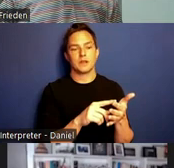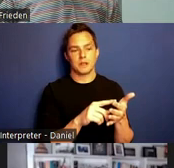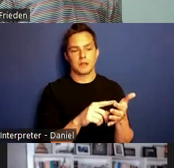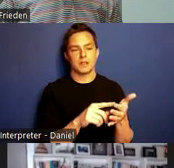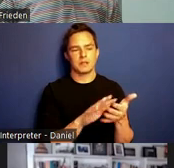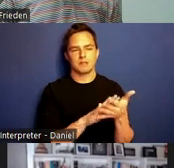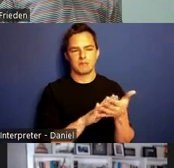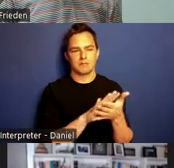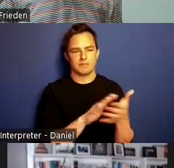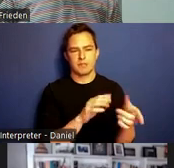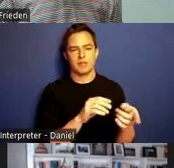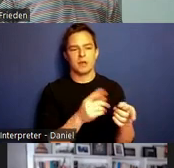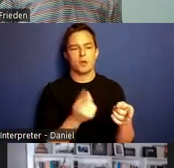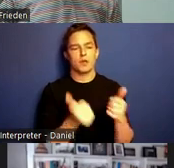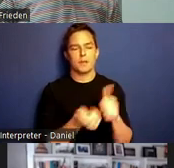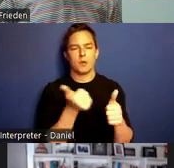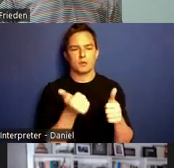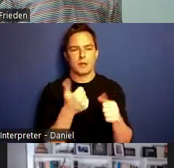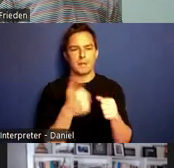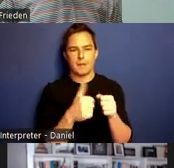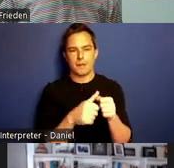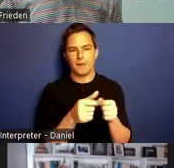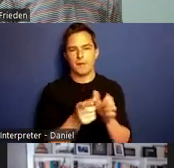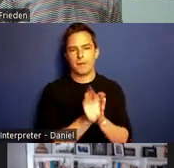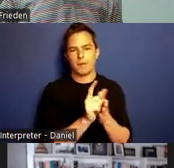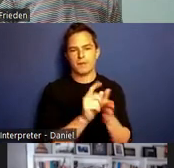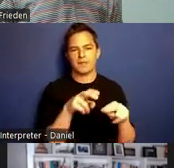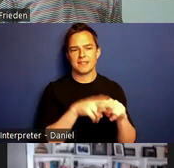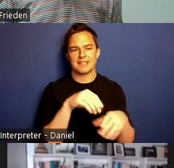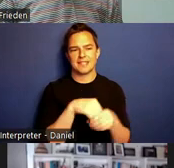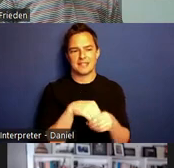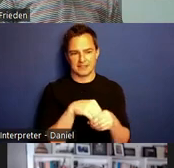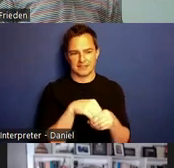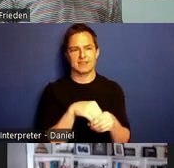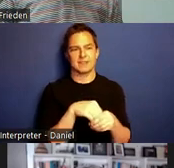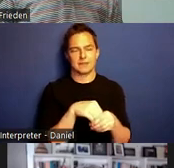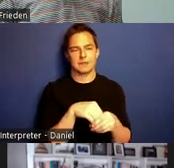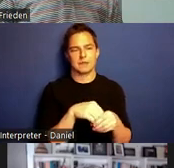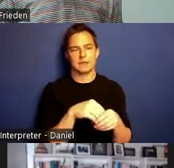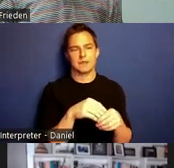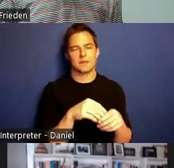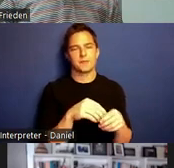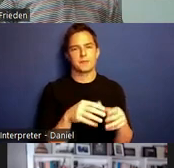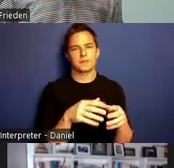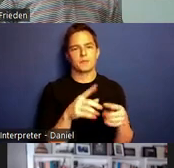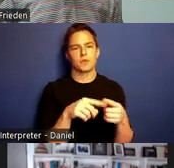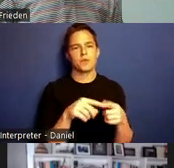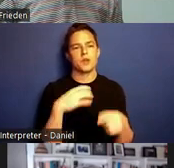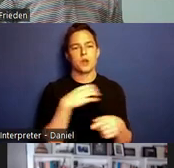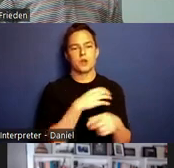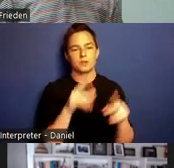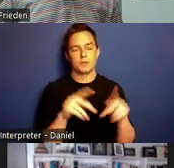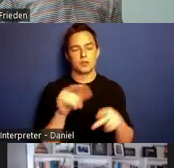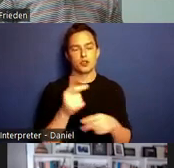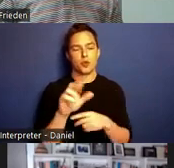memorable moments of the sit-in for me and for others came when Congressman George Miller